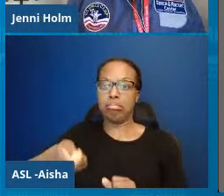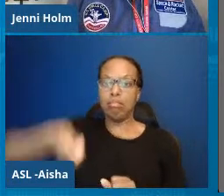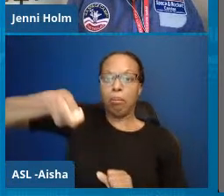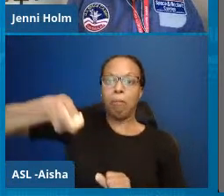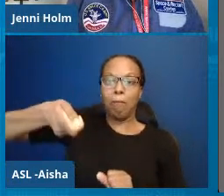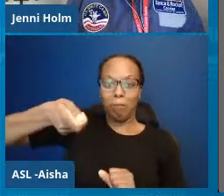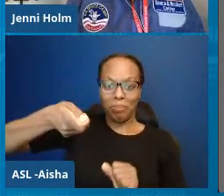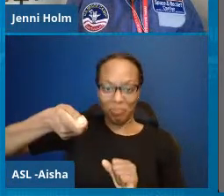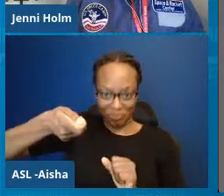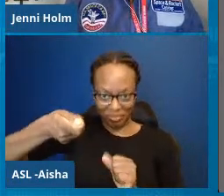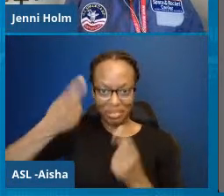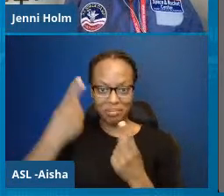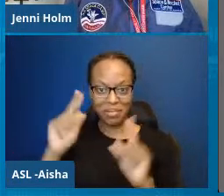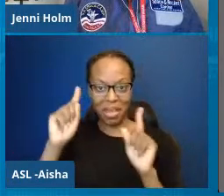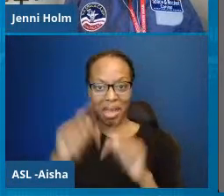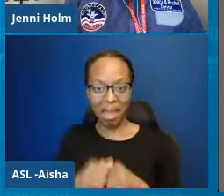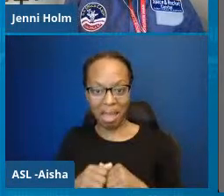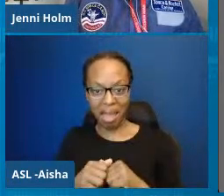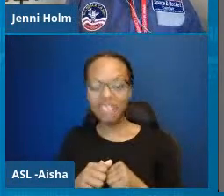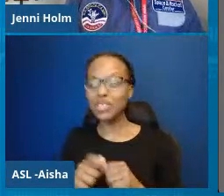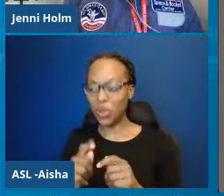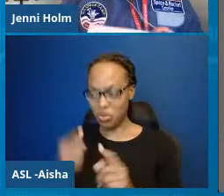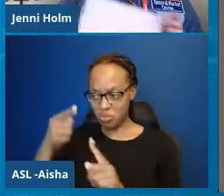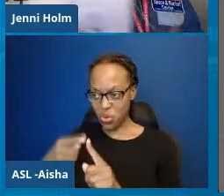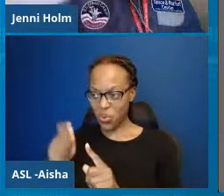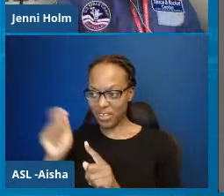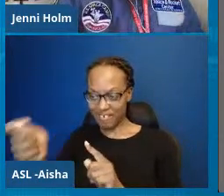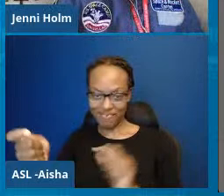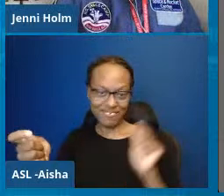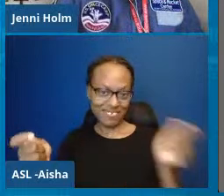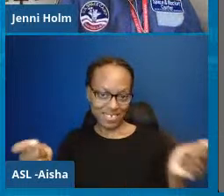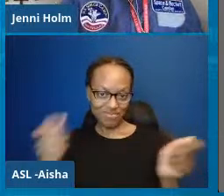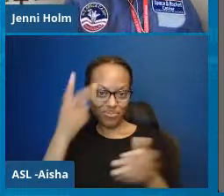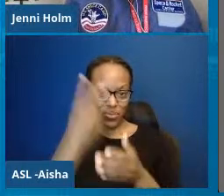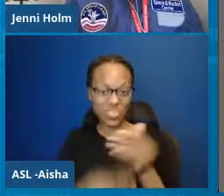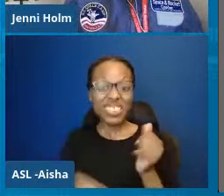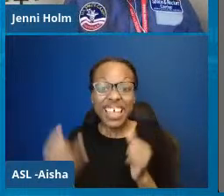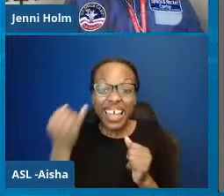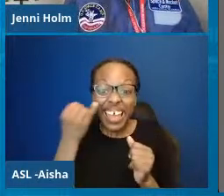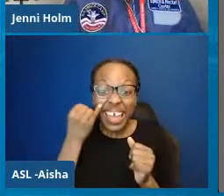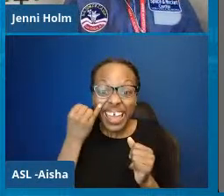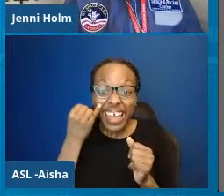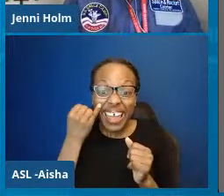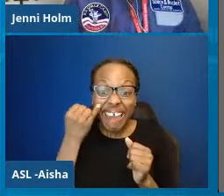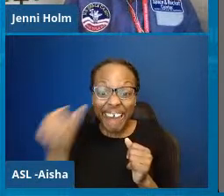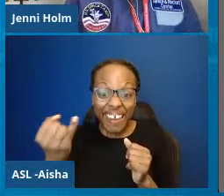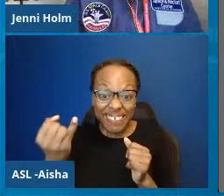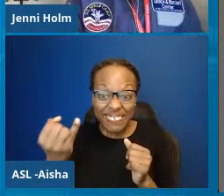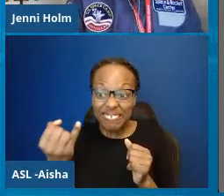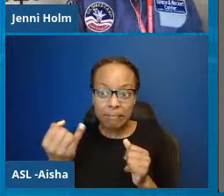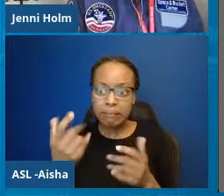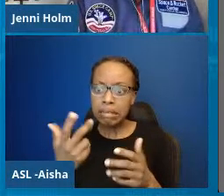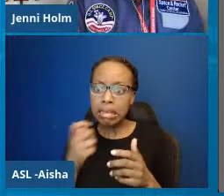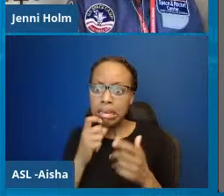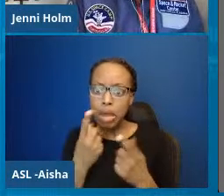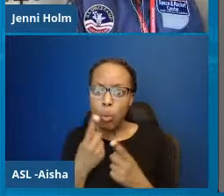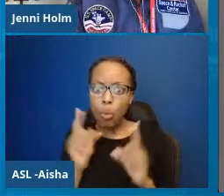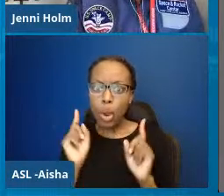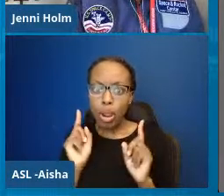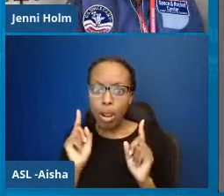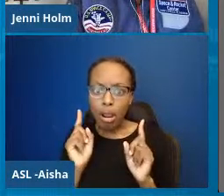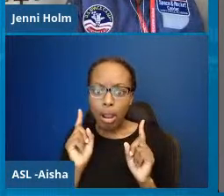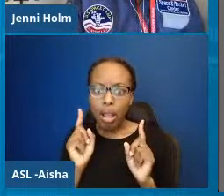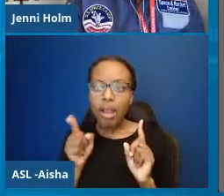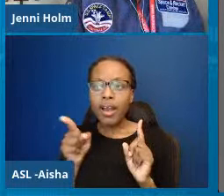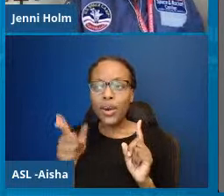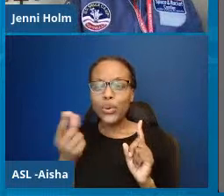think you both deserve, a point for that. And this is what would have happened if you didn't get it right. I was going to have you draw a very sad face.